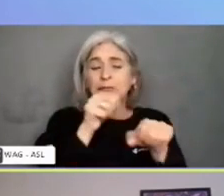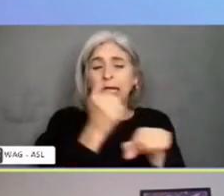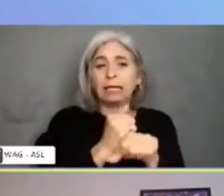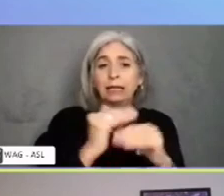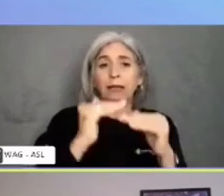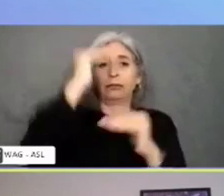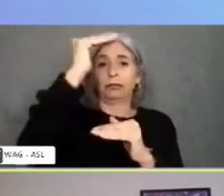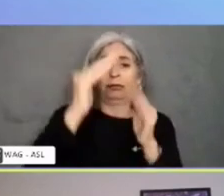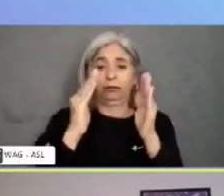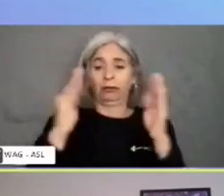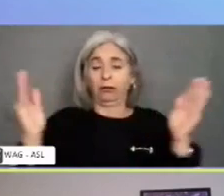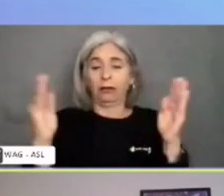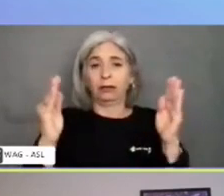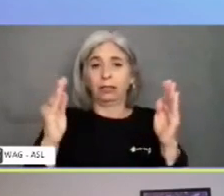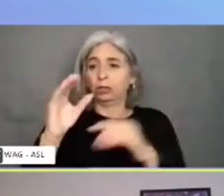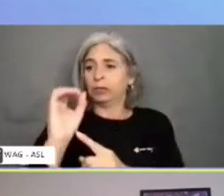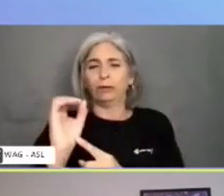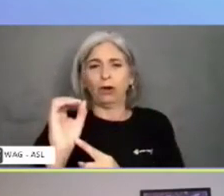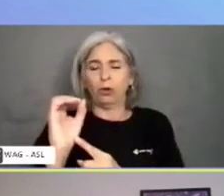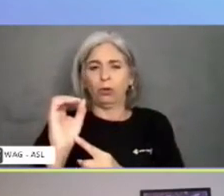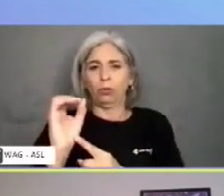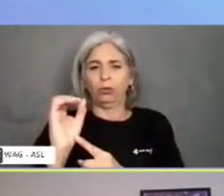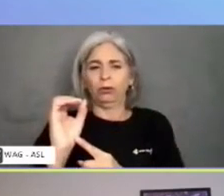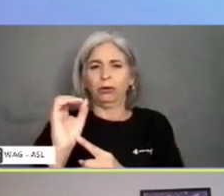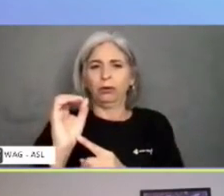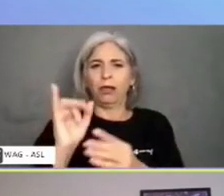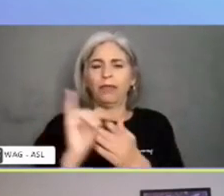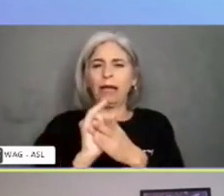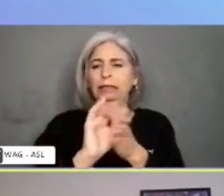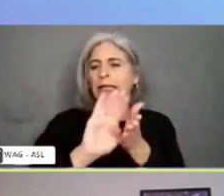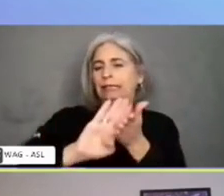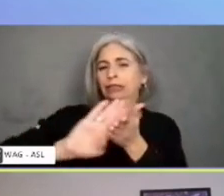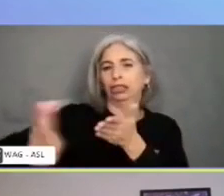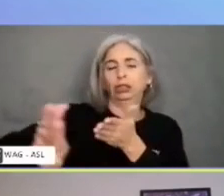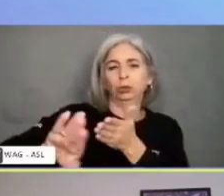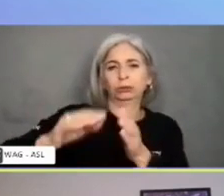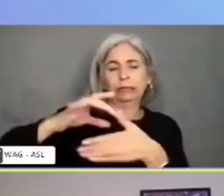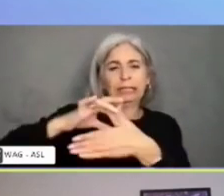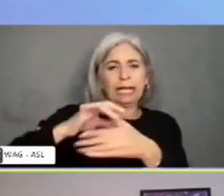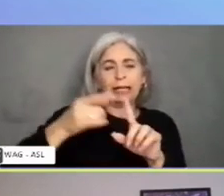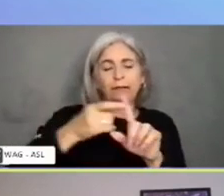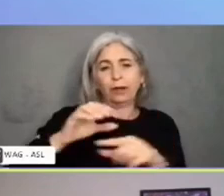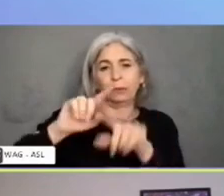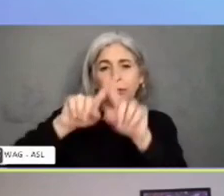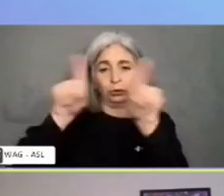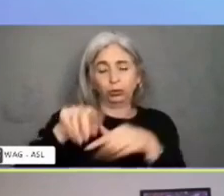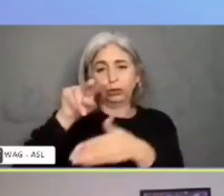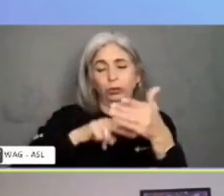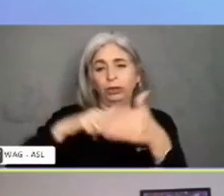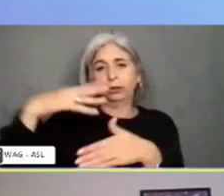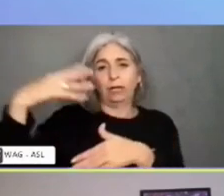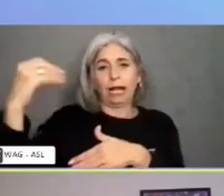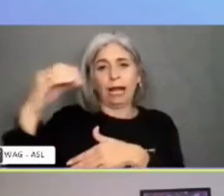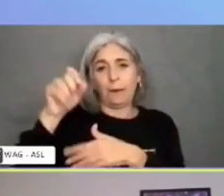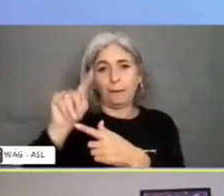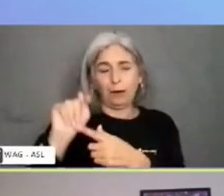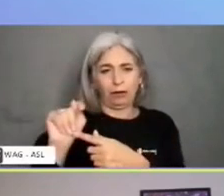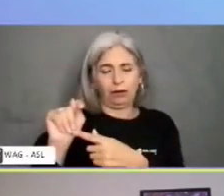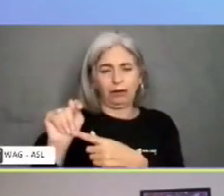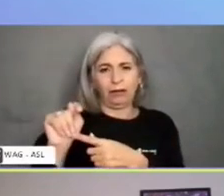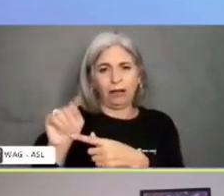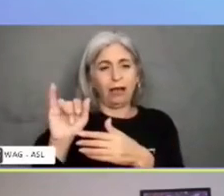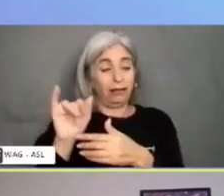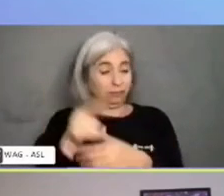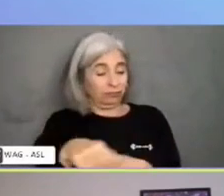height of an element to 0. These are all ways to exclude content from screen reader output. This is why you